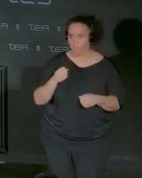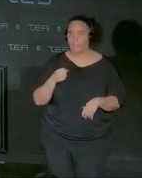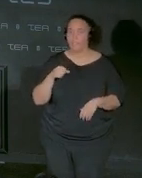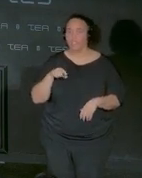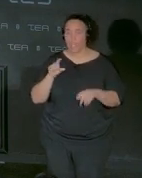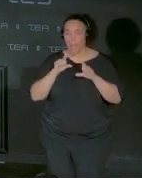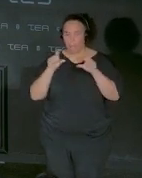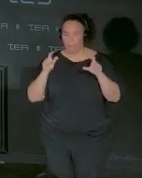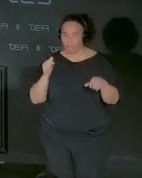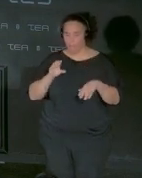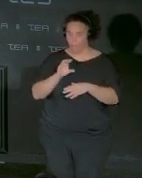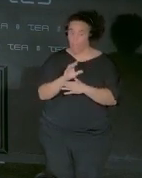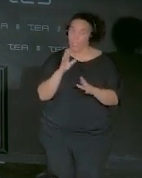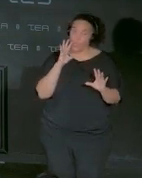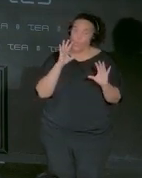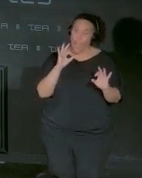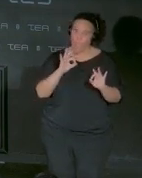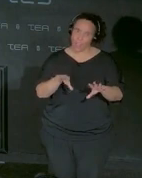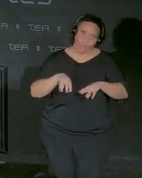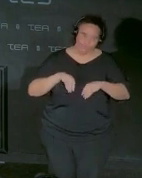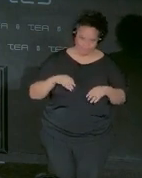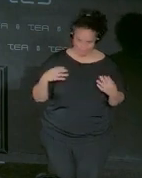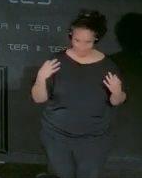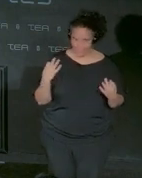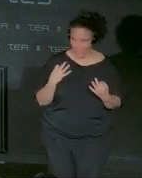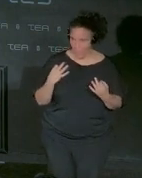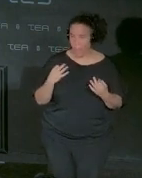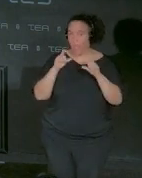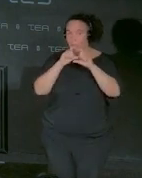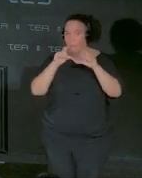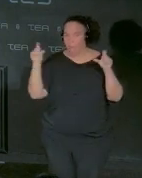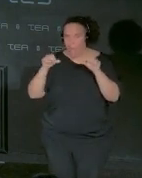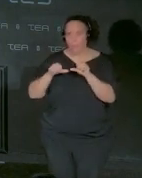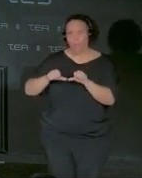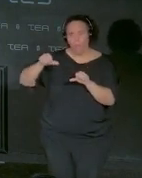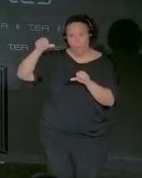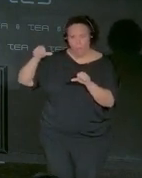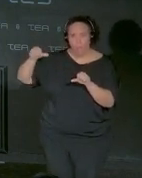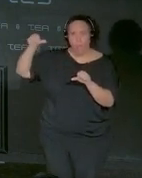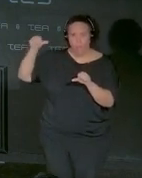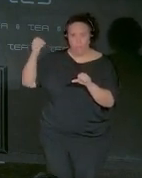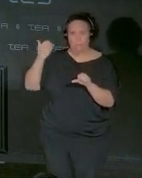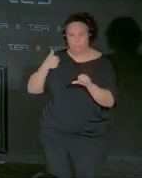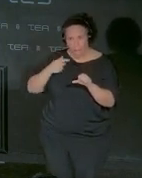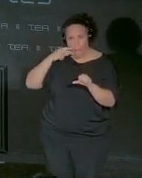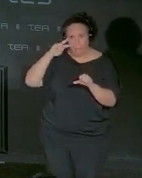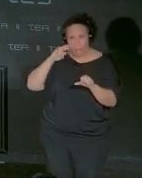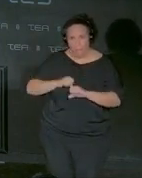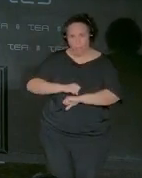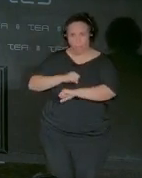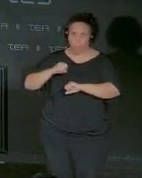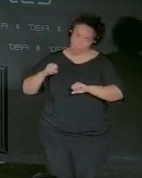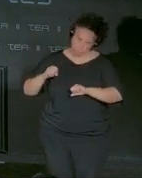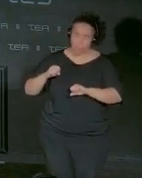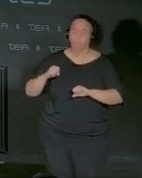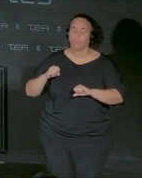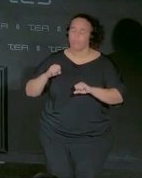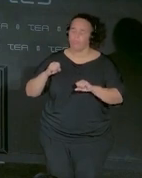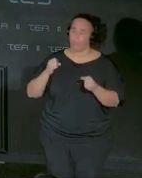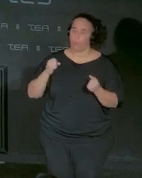longer time, that they are able to get some funds from us just to lower the risk of making games. Because I think everybody in the